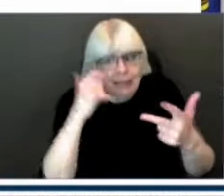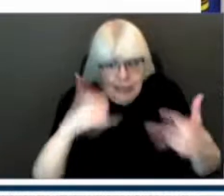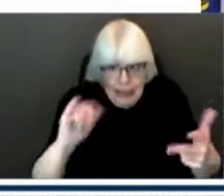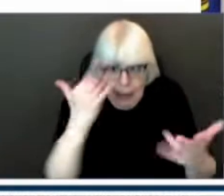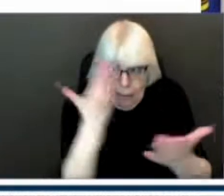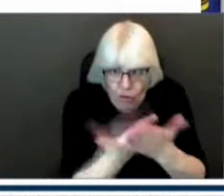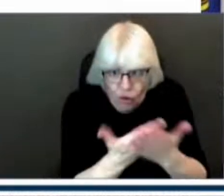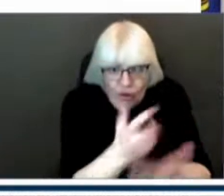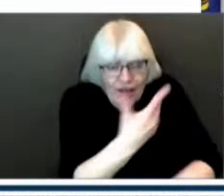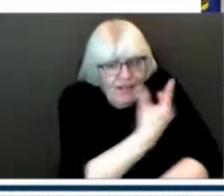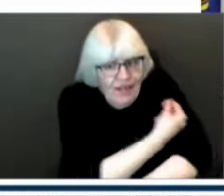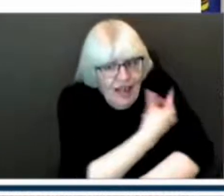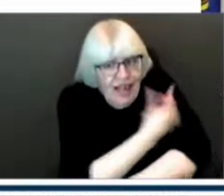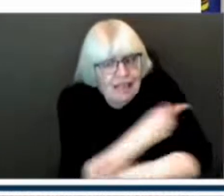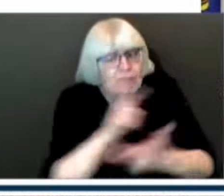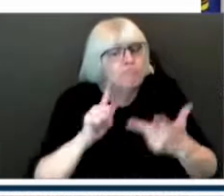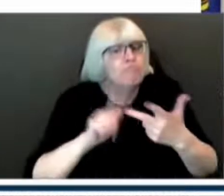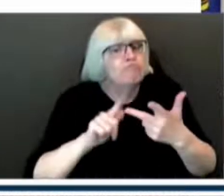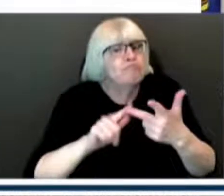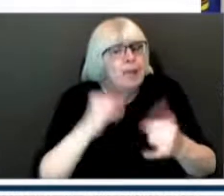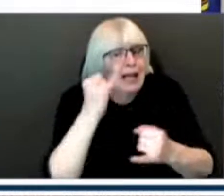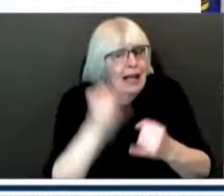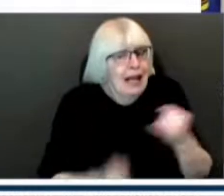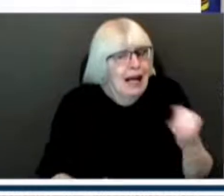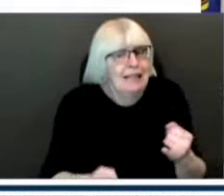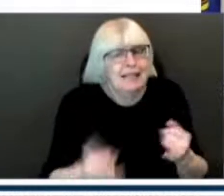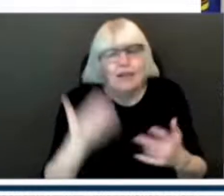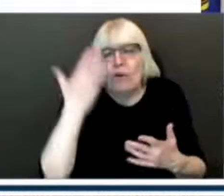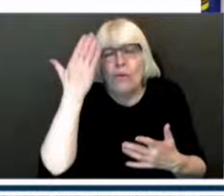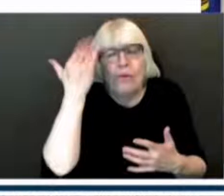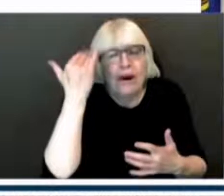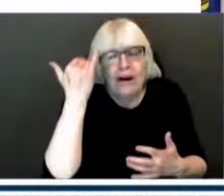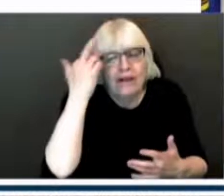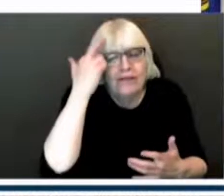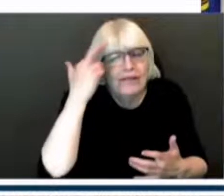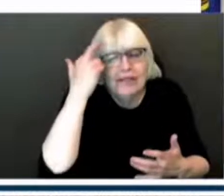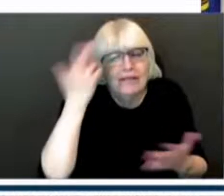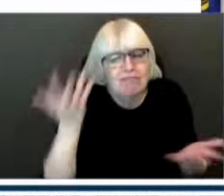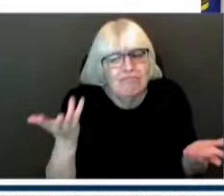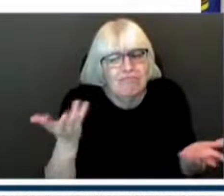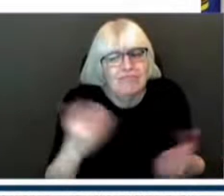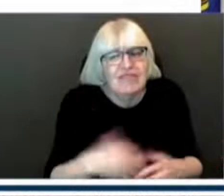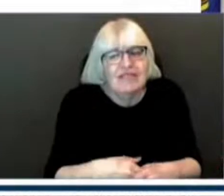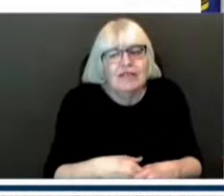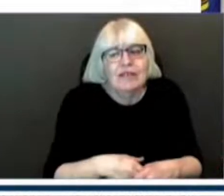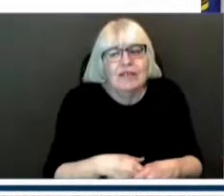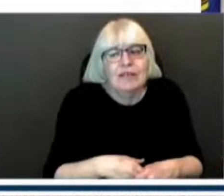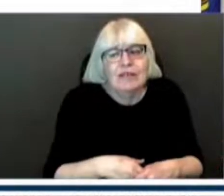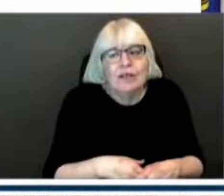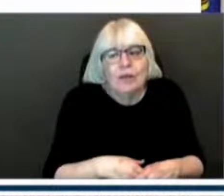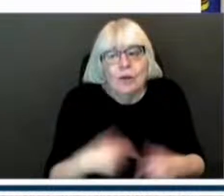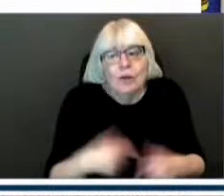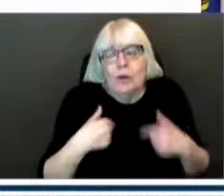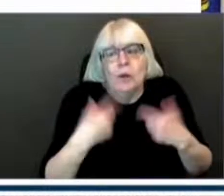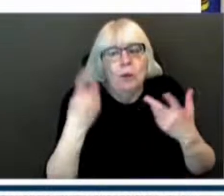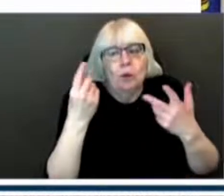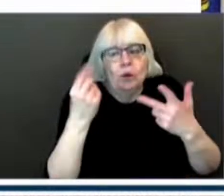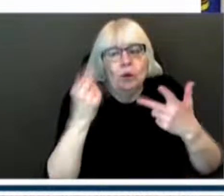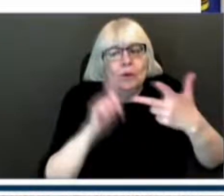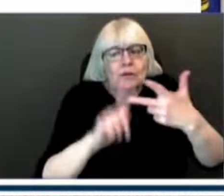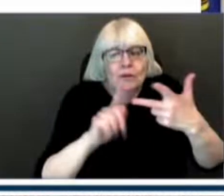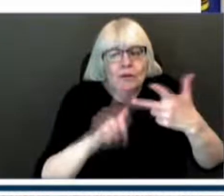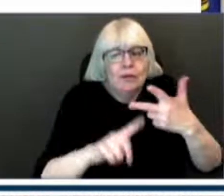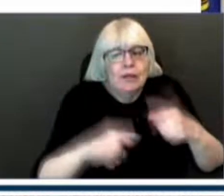I guess why was there a chance for restrictions at the time? What will guide? I know you say the epidemiology will guide it, but what are you looking